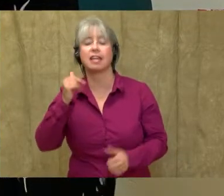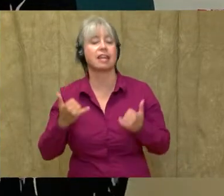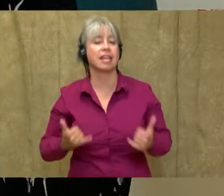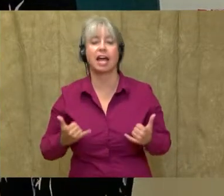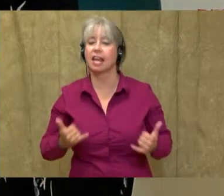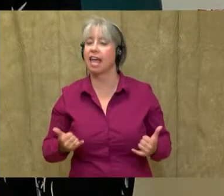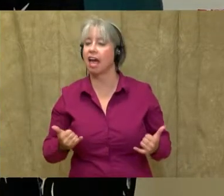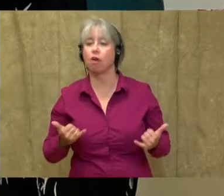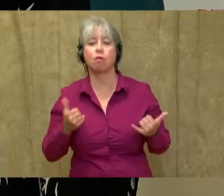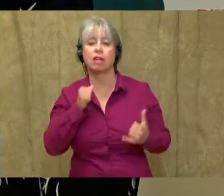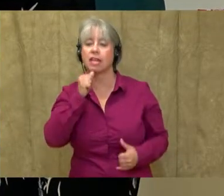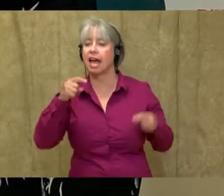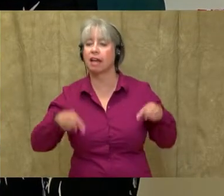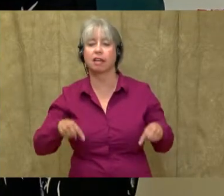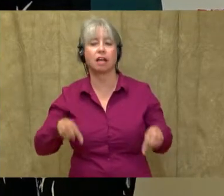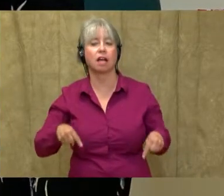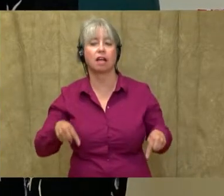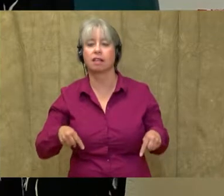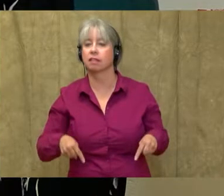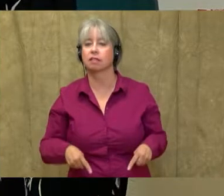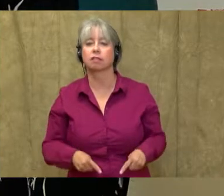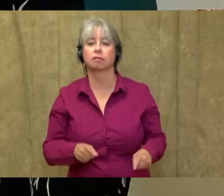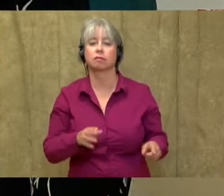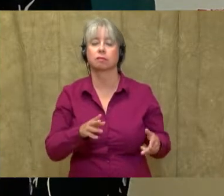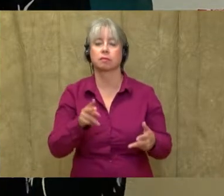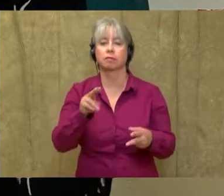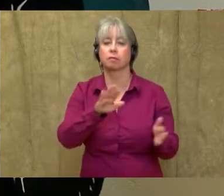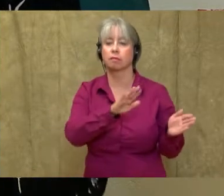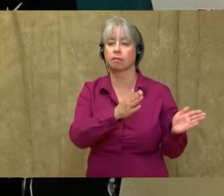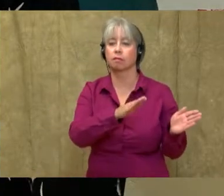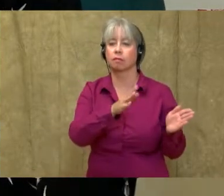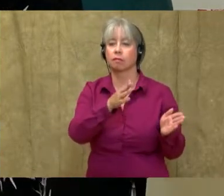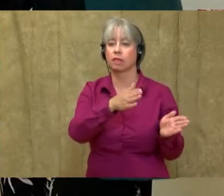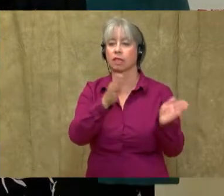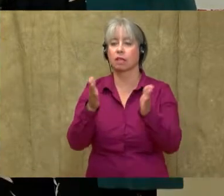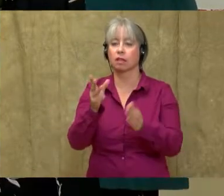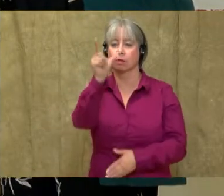section. What's going on here? What is Ellis talking about, or what is she describing?